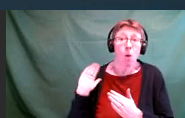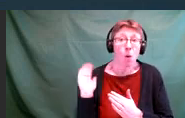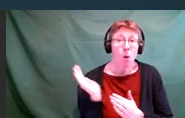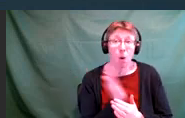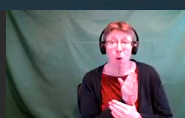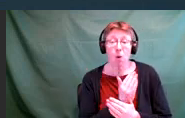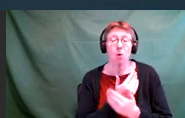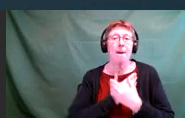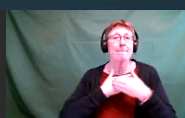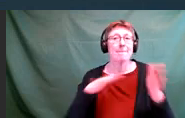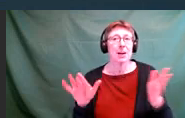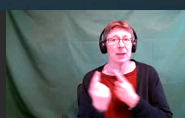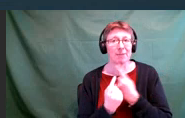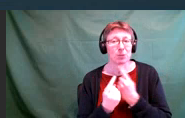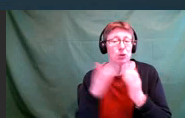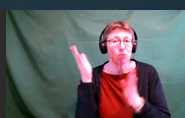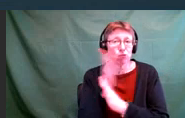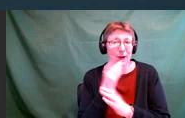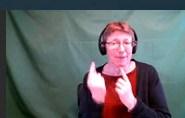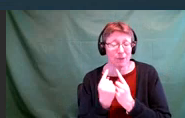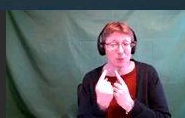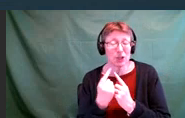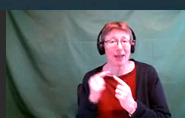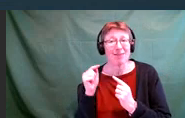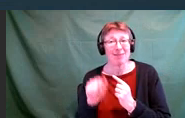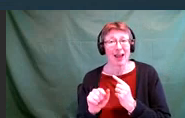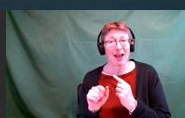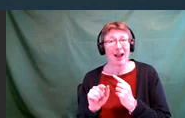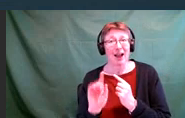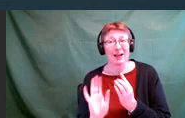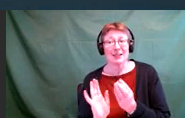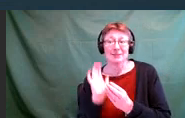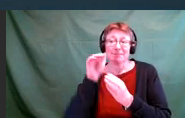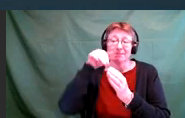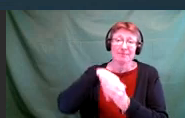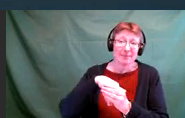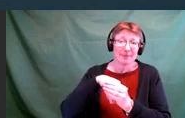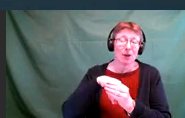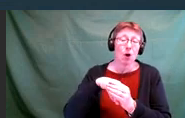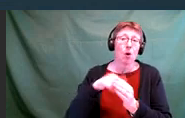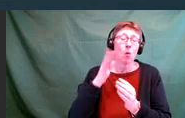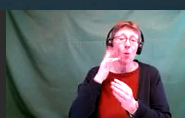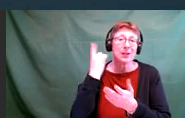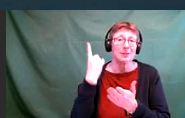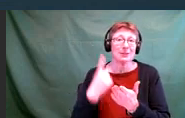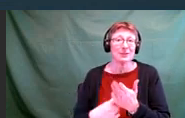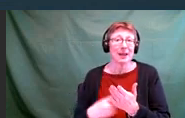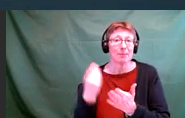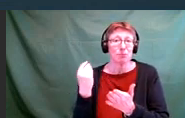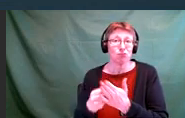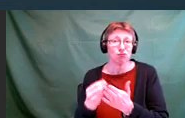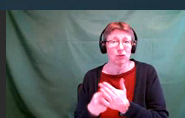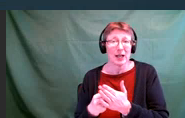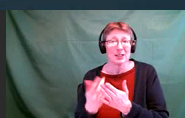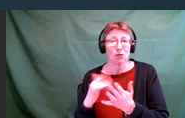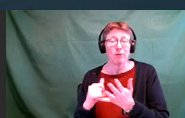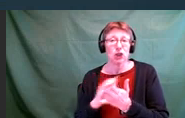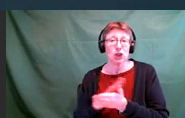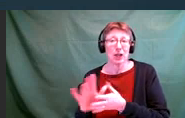and privately is factored into the price of the shares.